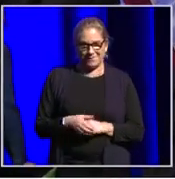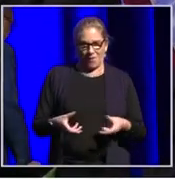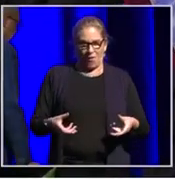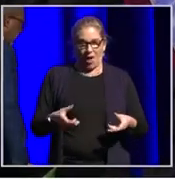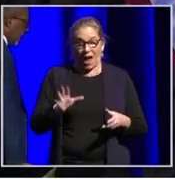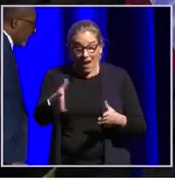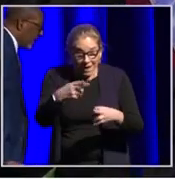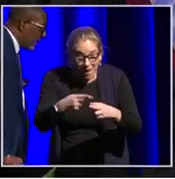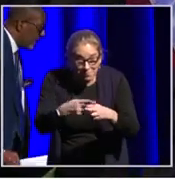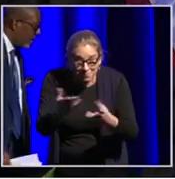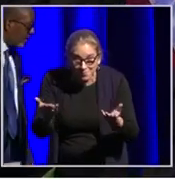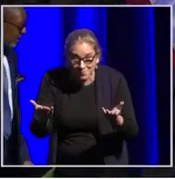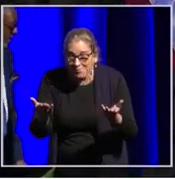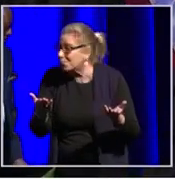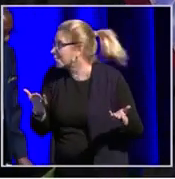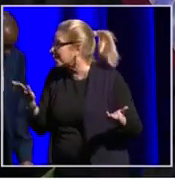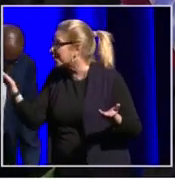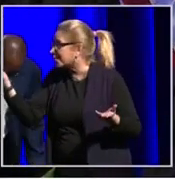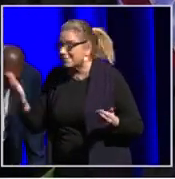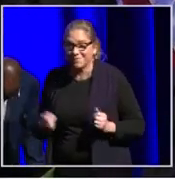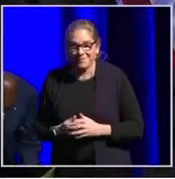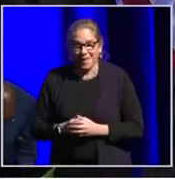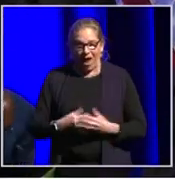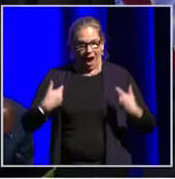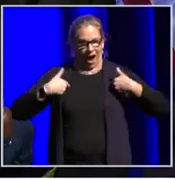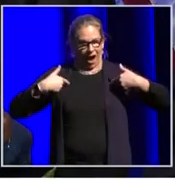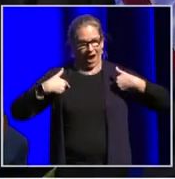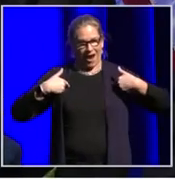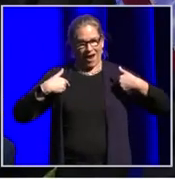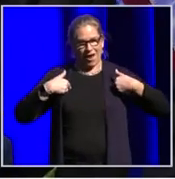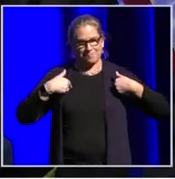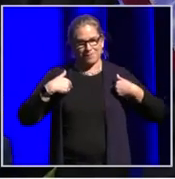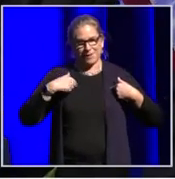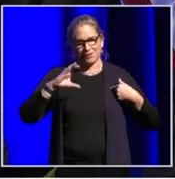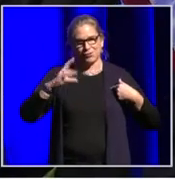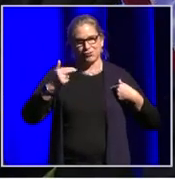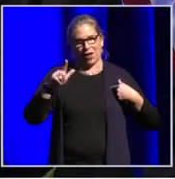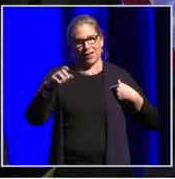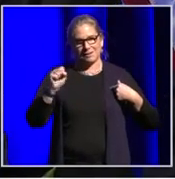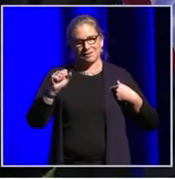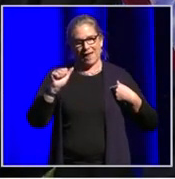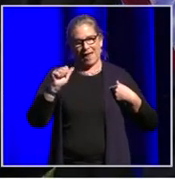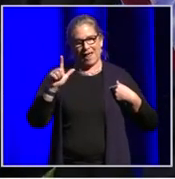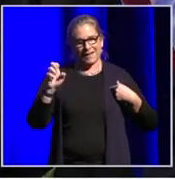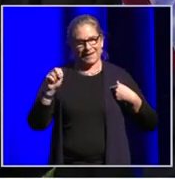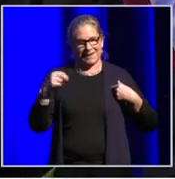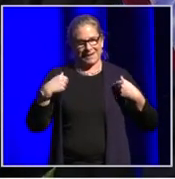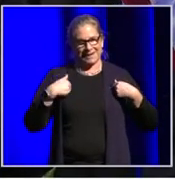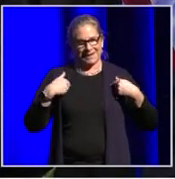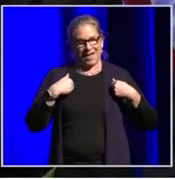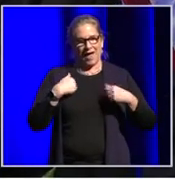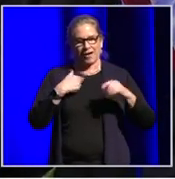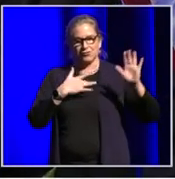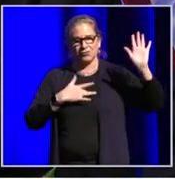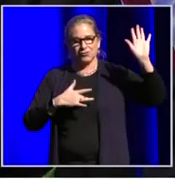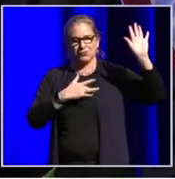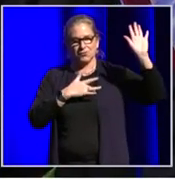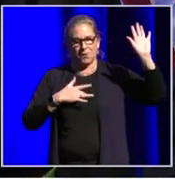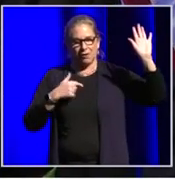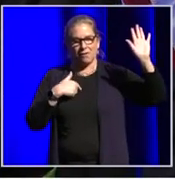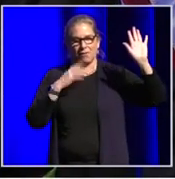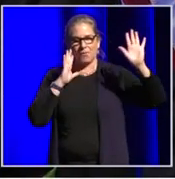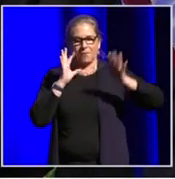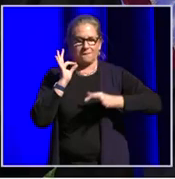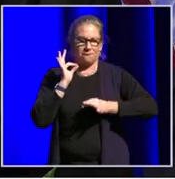I, please state your name. I, Charles Allen. Do solemnly swear. Do solemnly swear. That I will faithfully execute